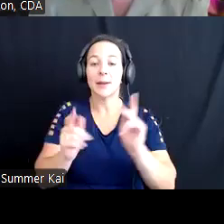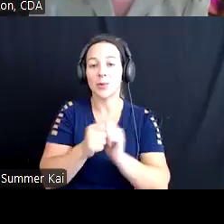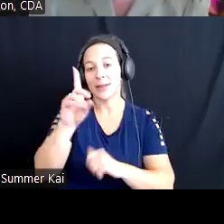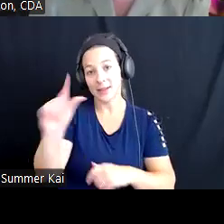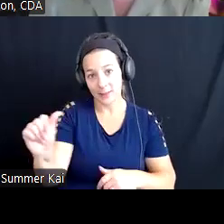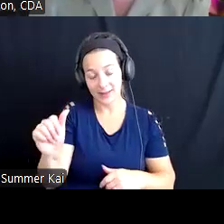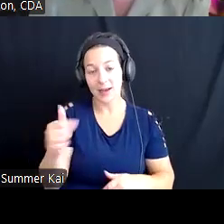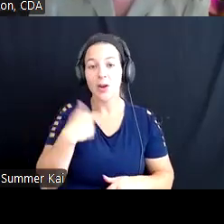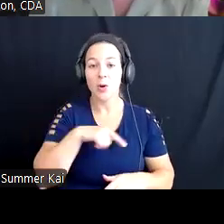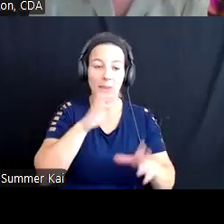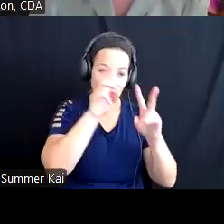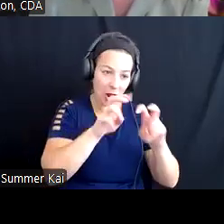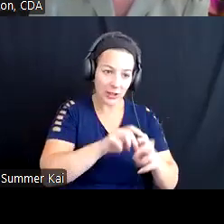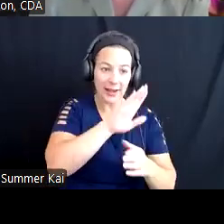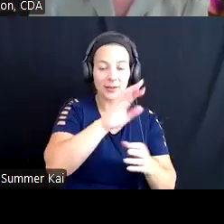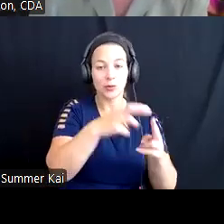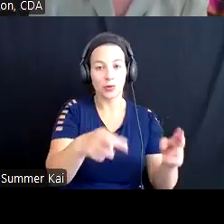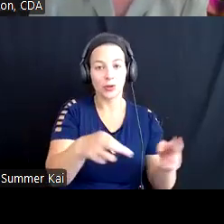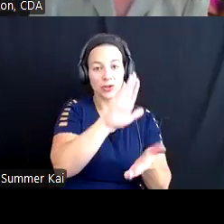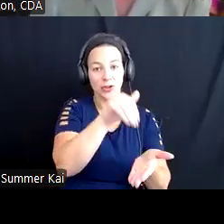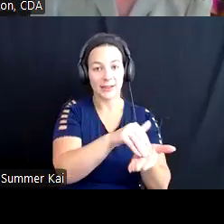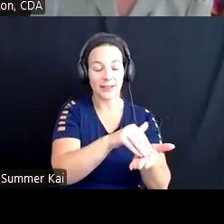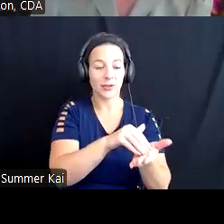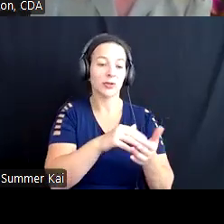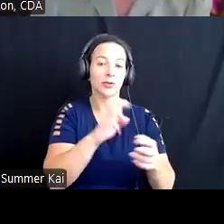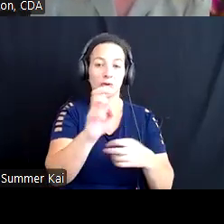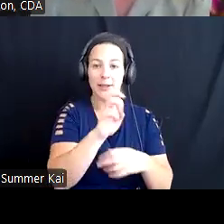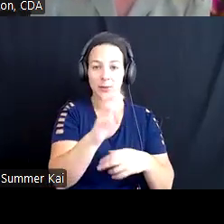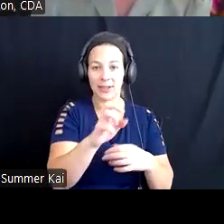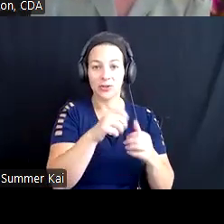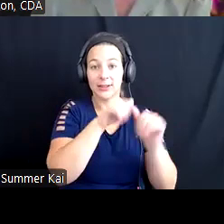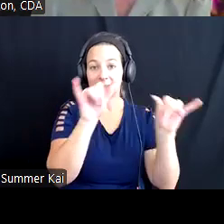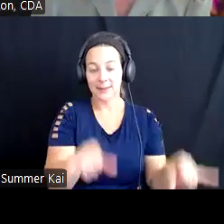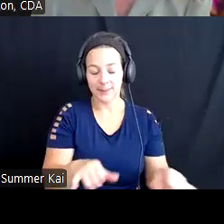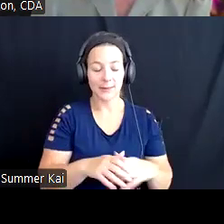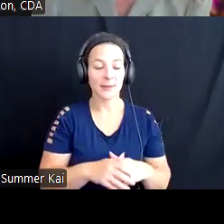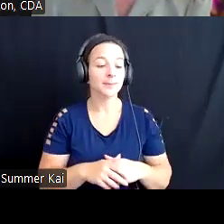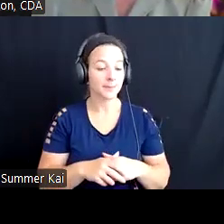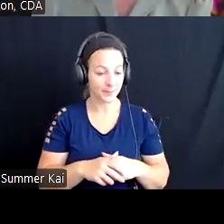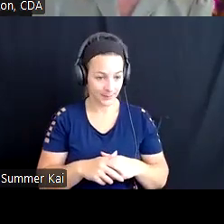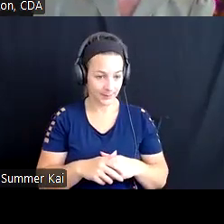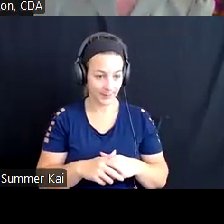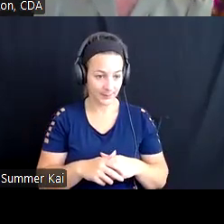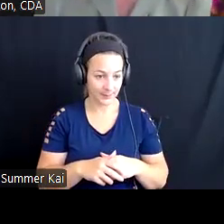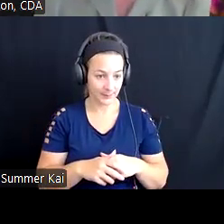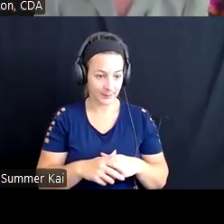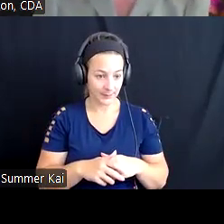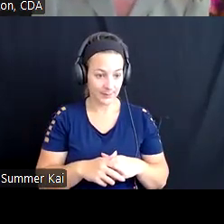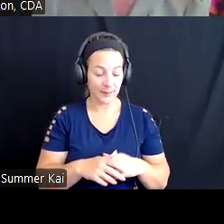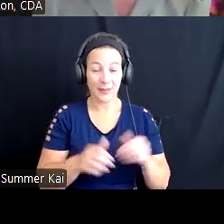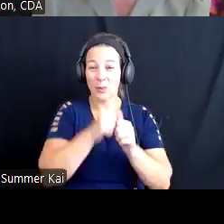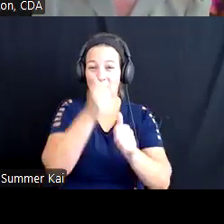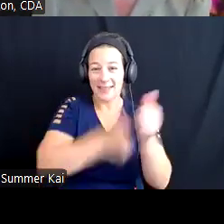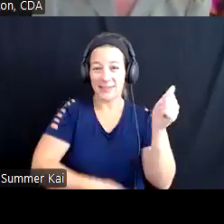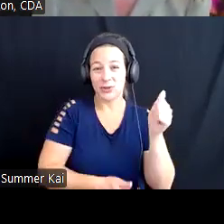regional center transportation systems. So with some of the findings here I